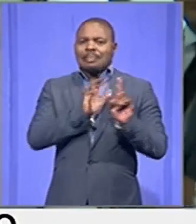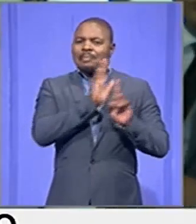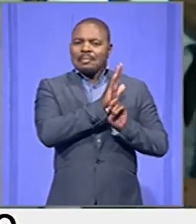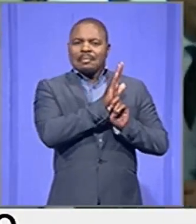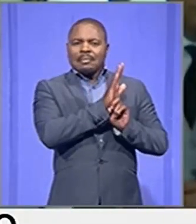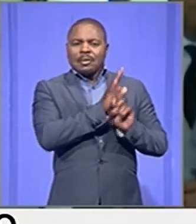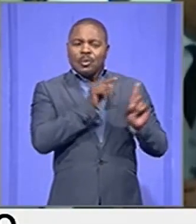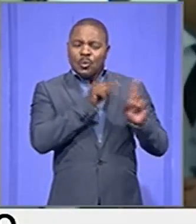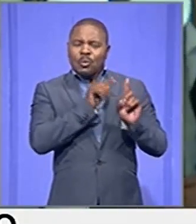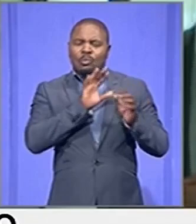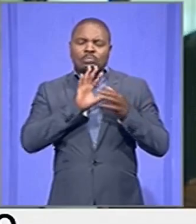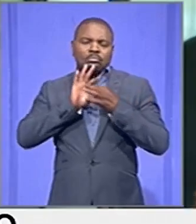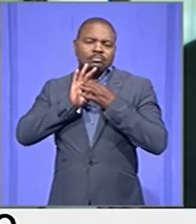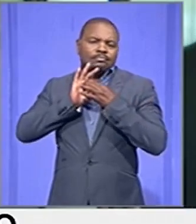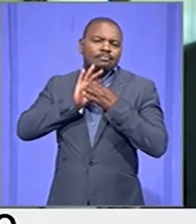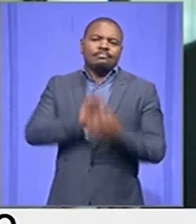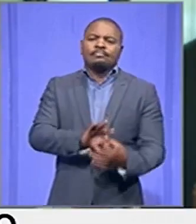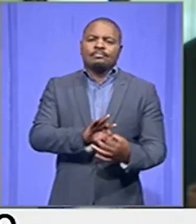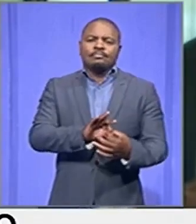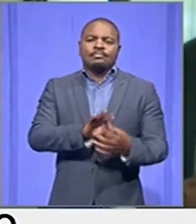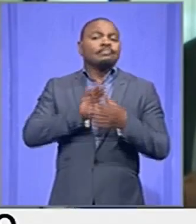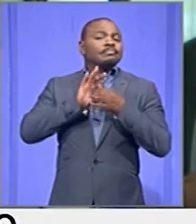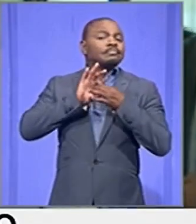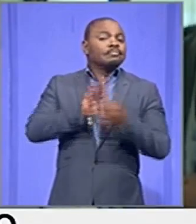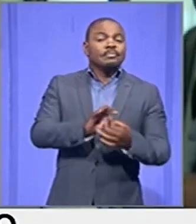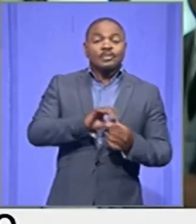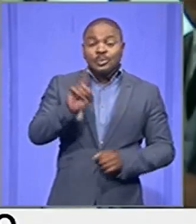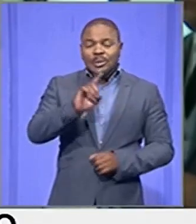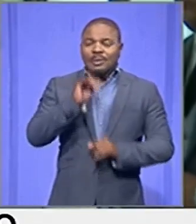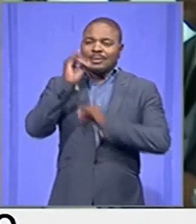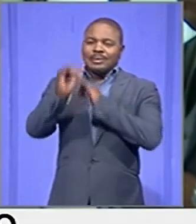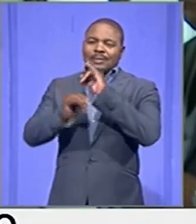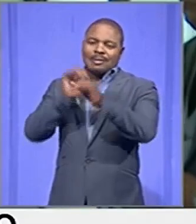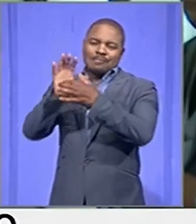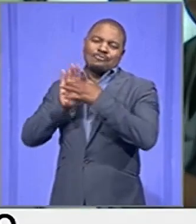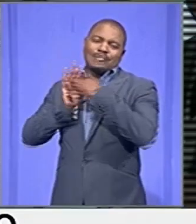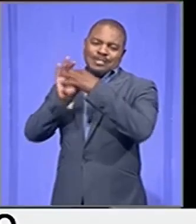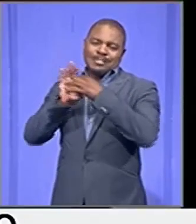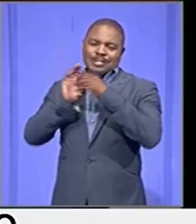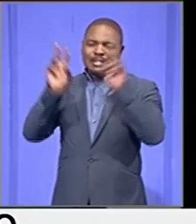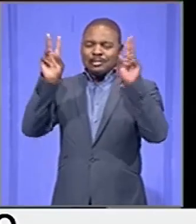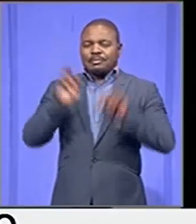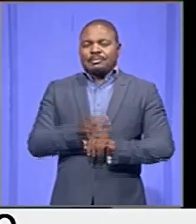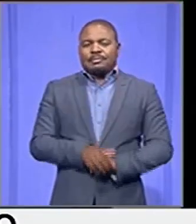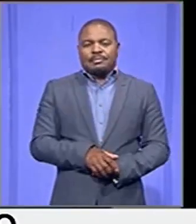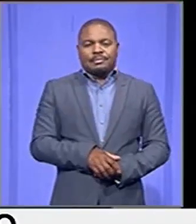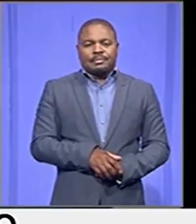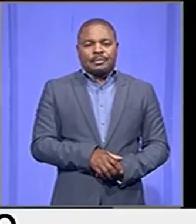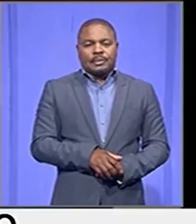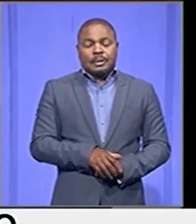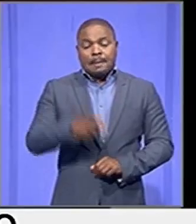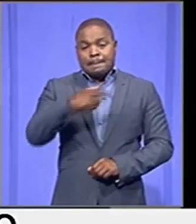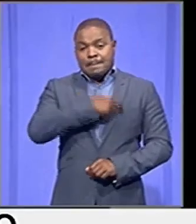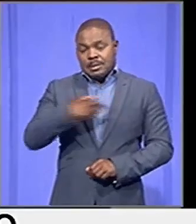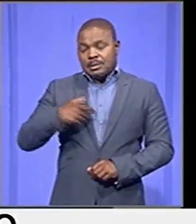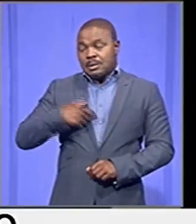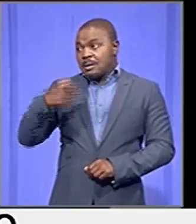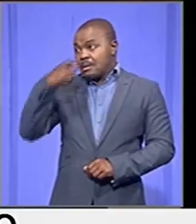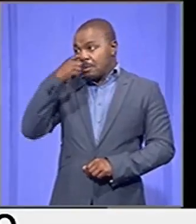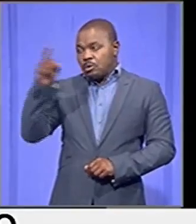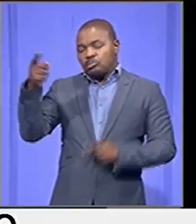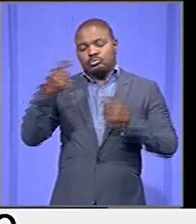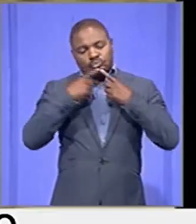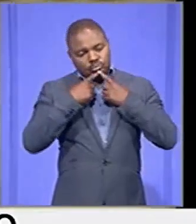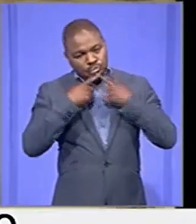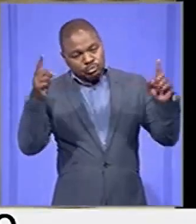was so committed to the cause of international relations. Ho sa le jwalo, Mopresidente Ramaphosa o